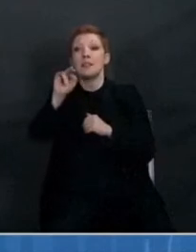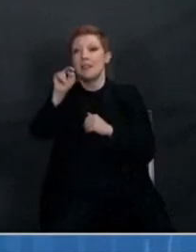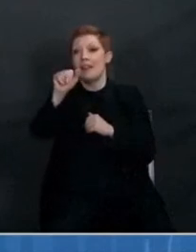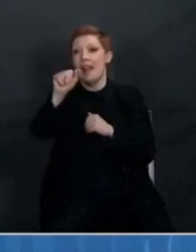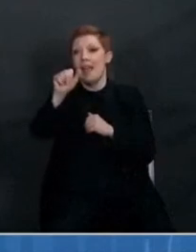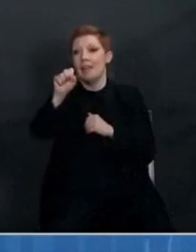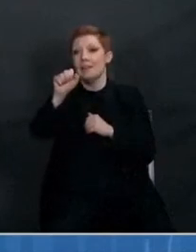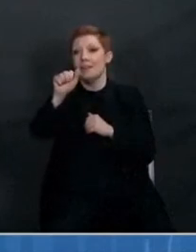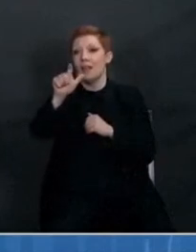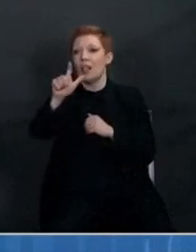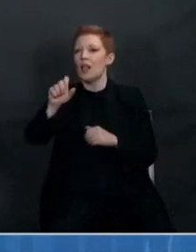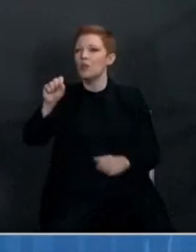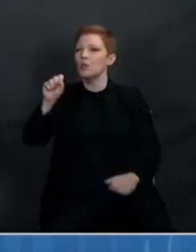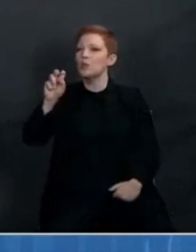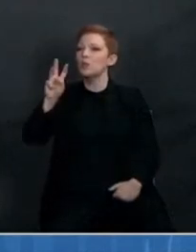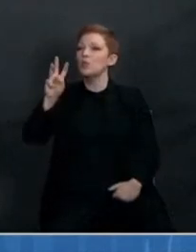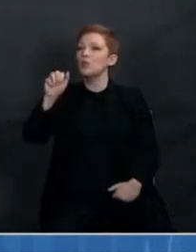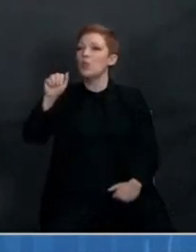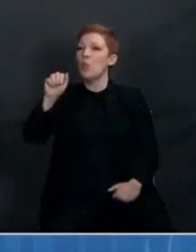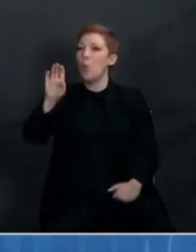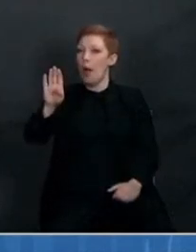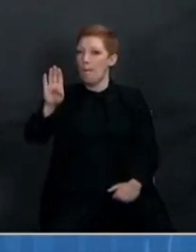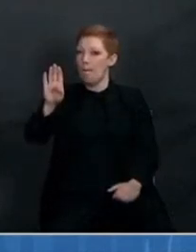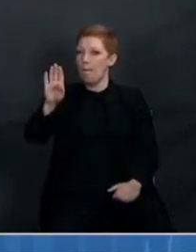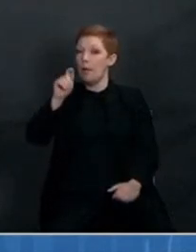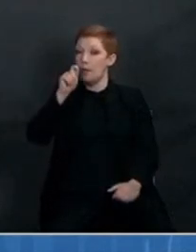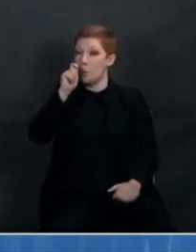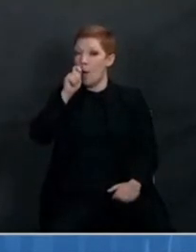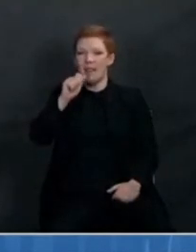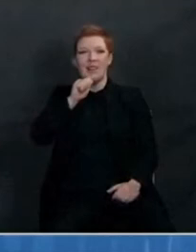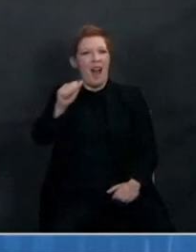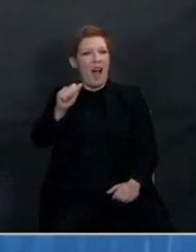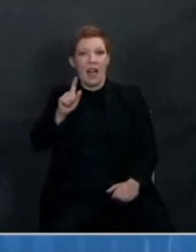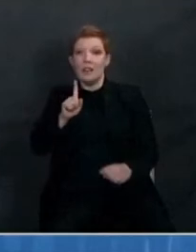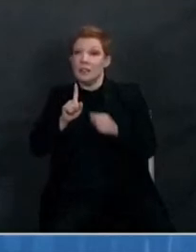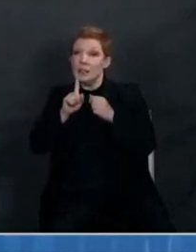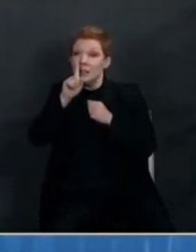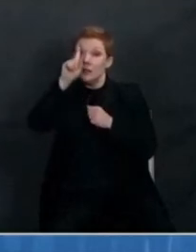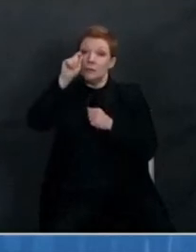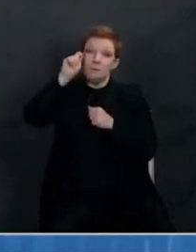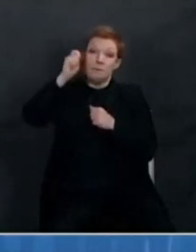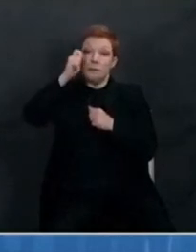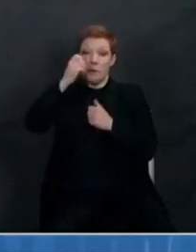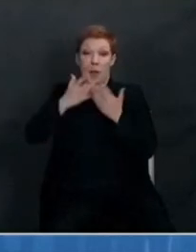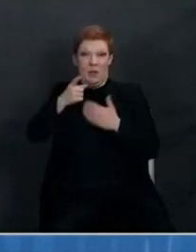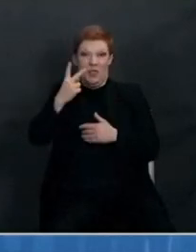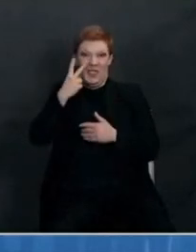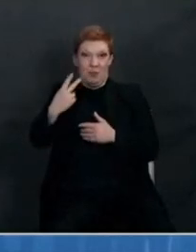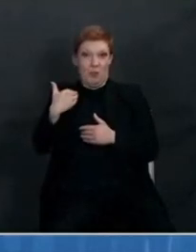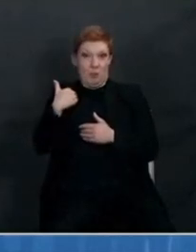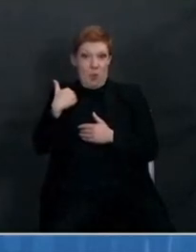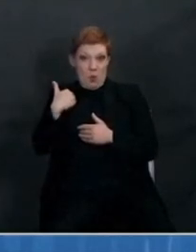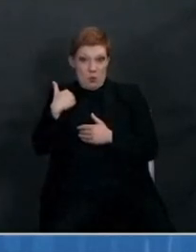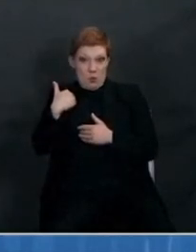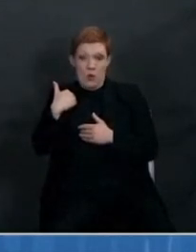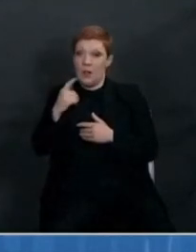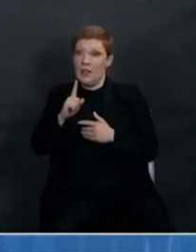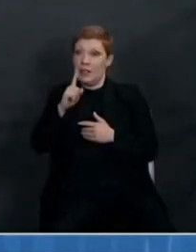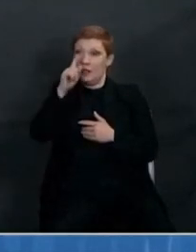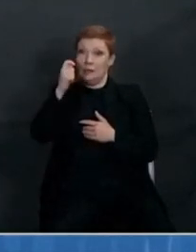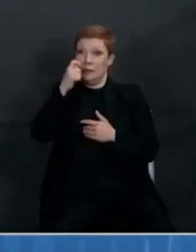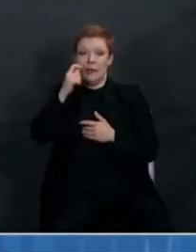invasive than the long nasopharyngeal swab that people may have seen on the news. After you take the